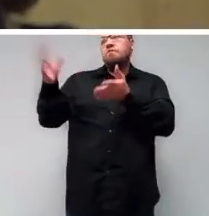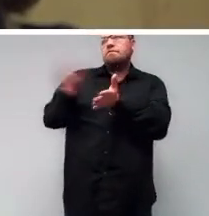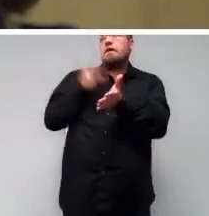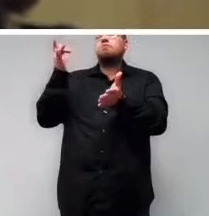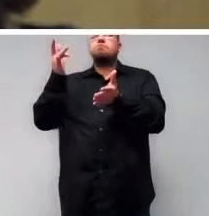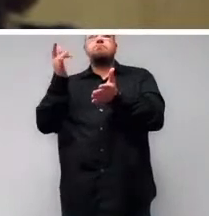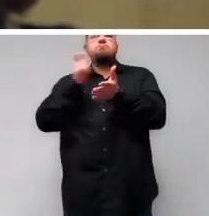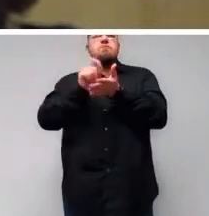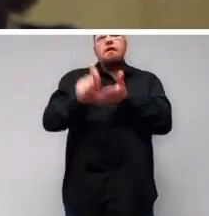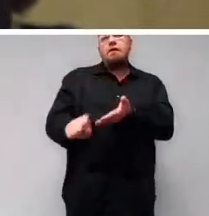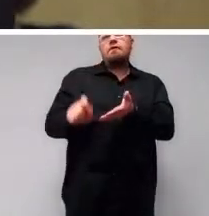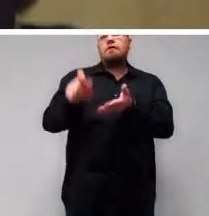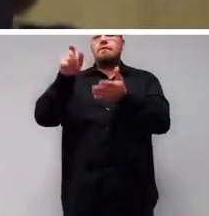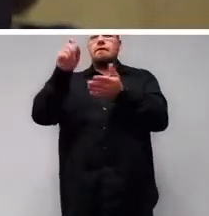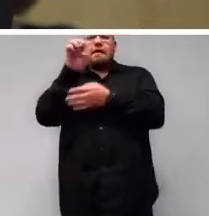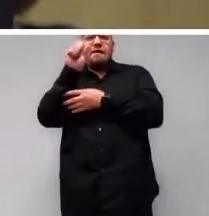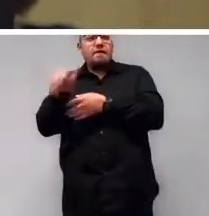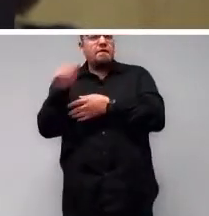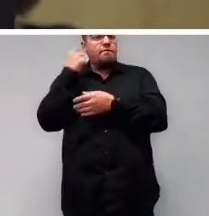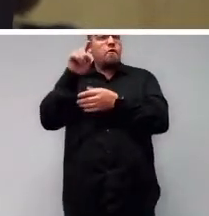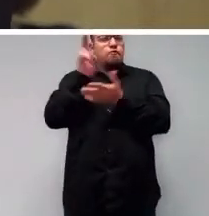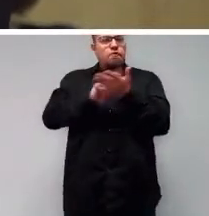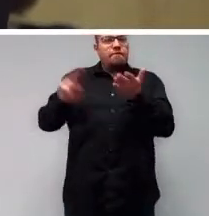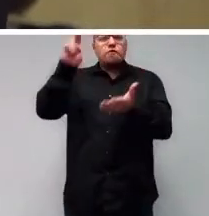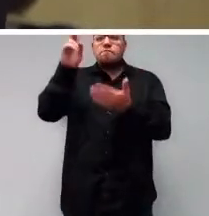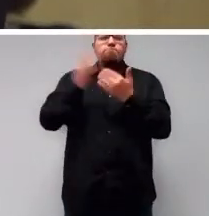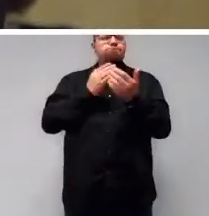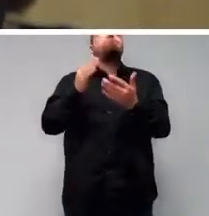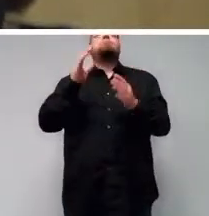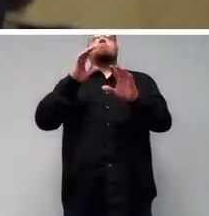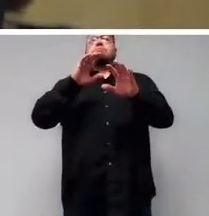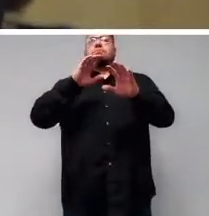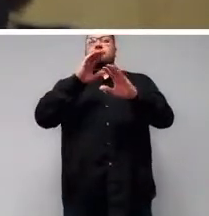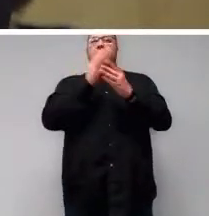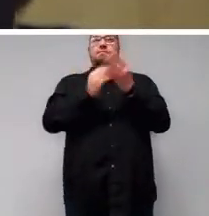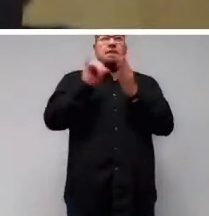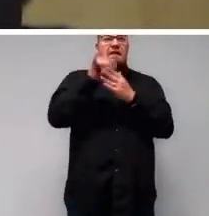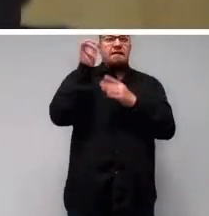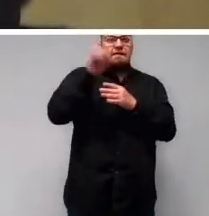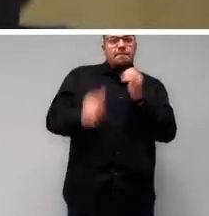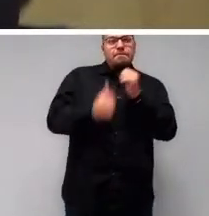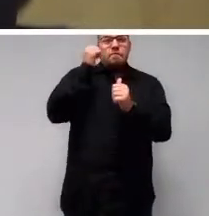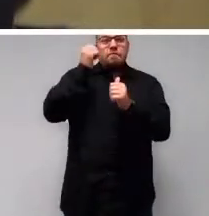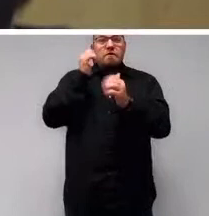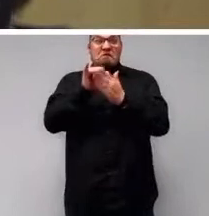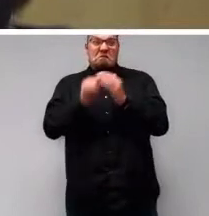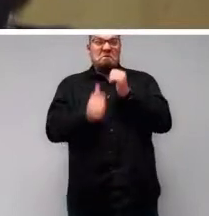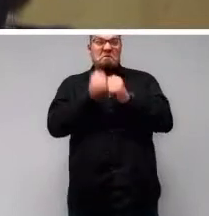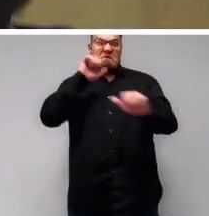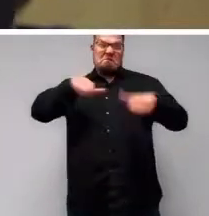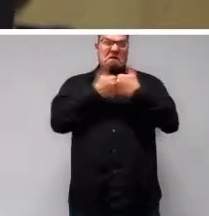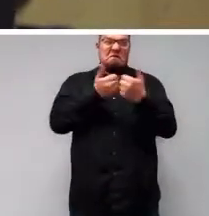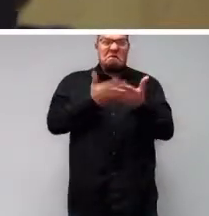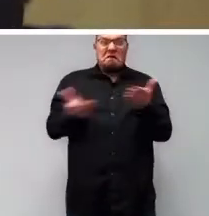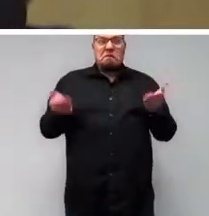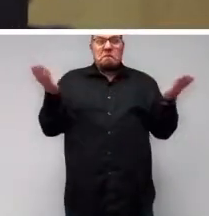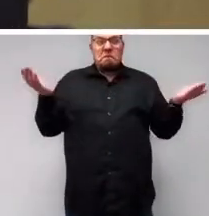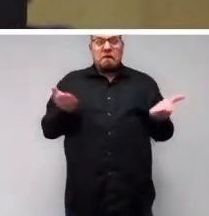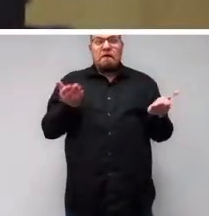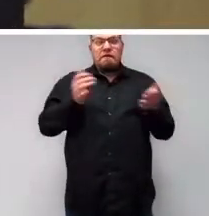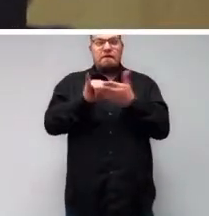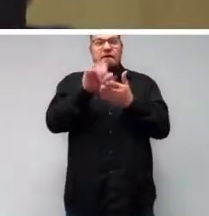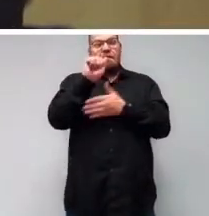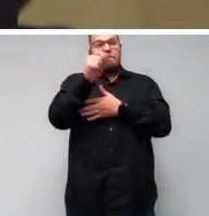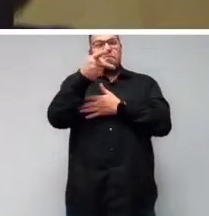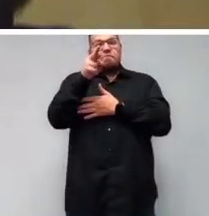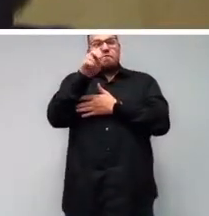university. And some of them, really what they need the most, right now the most competitive thing is the apprenticeships.